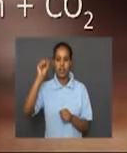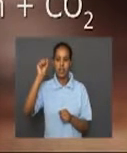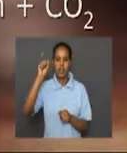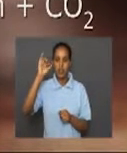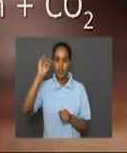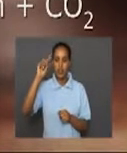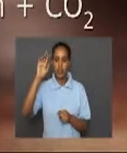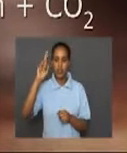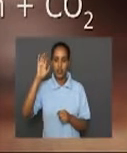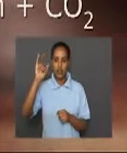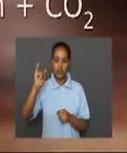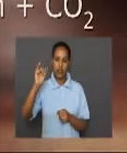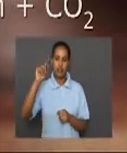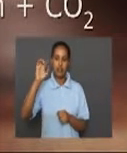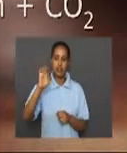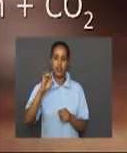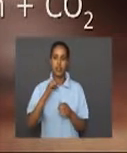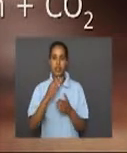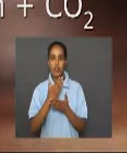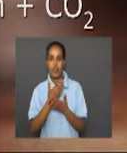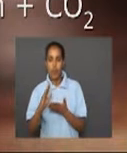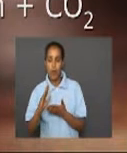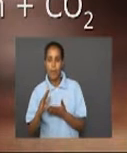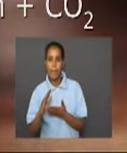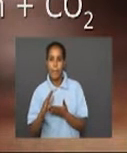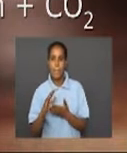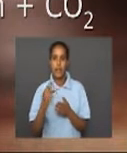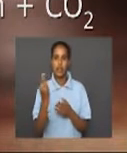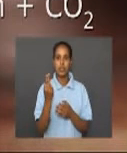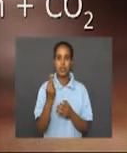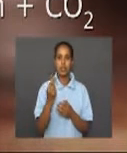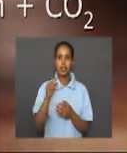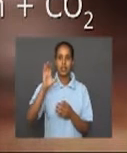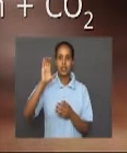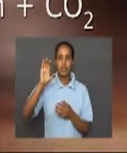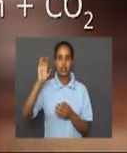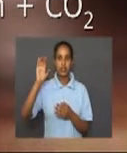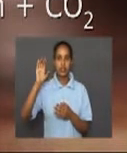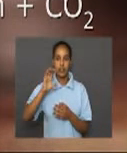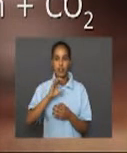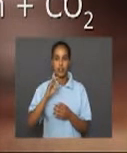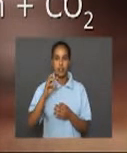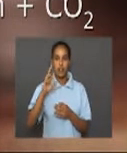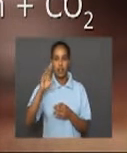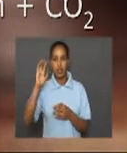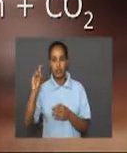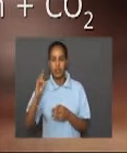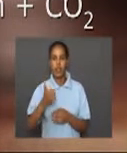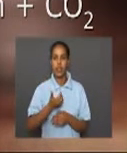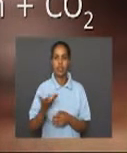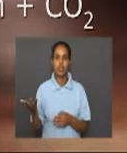electrolysis of molten calcium chloride and by the reduction of